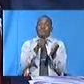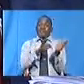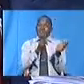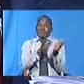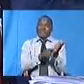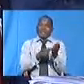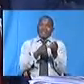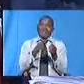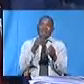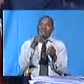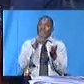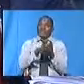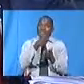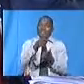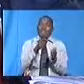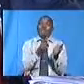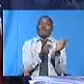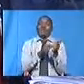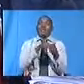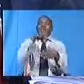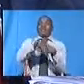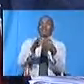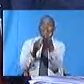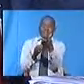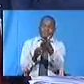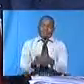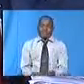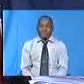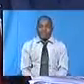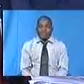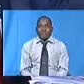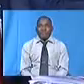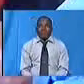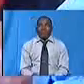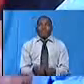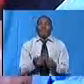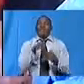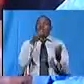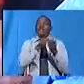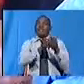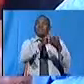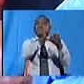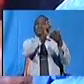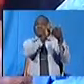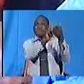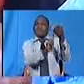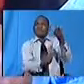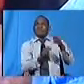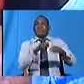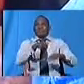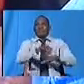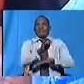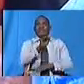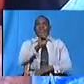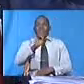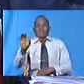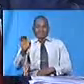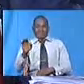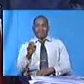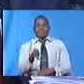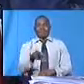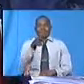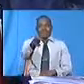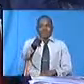43, my Lord. And then, of course, I wrote a long letter to Electoral Commission